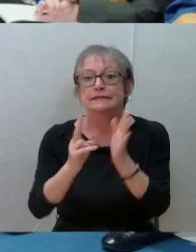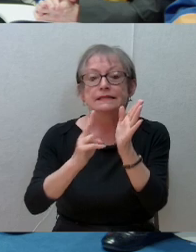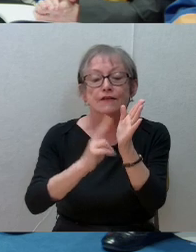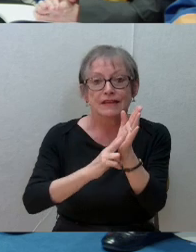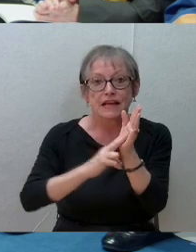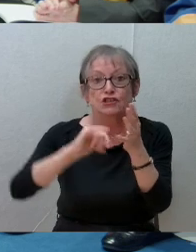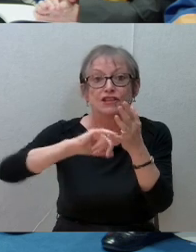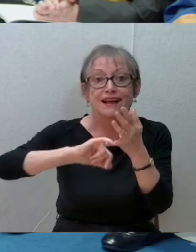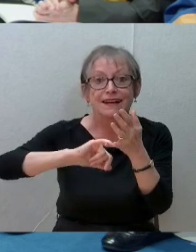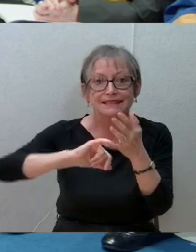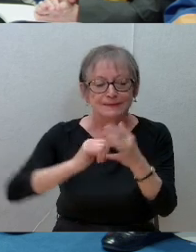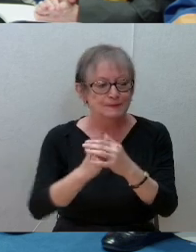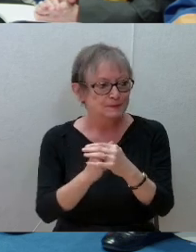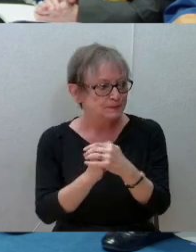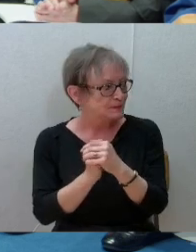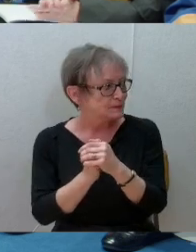Nafisa Shahzad.